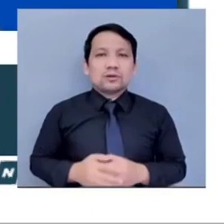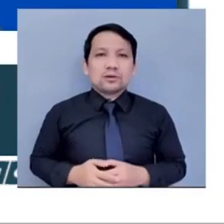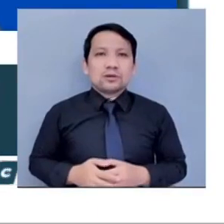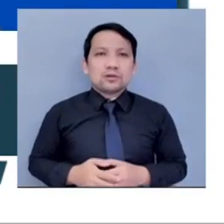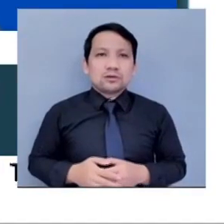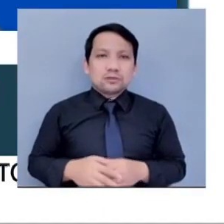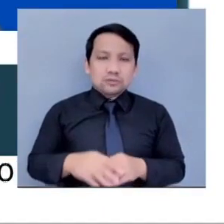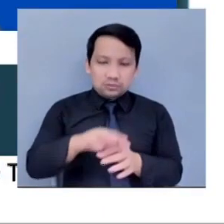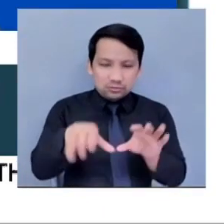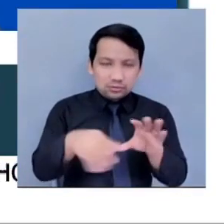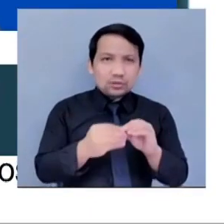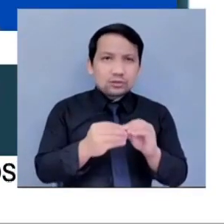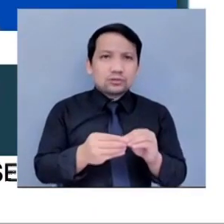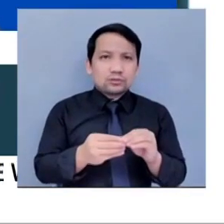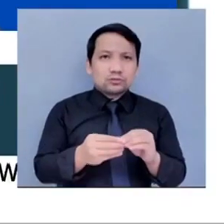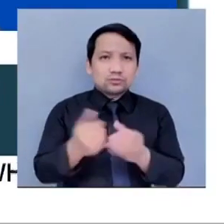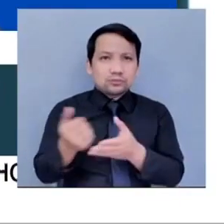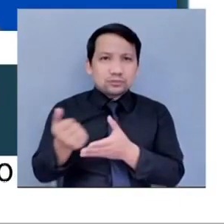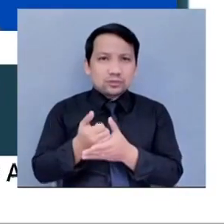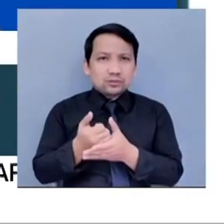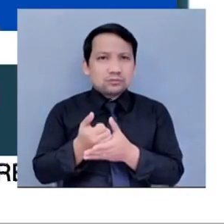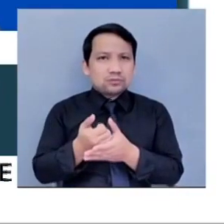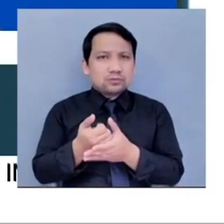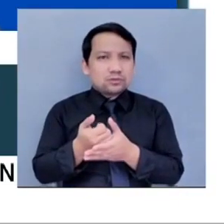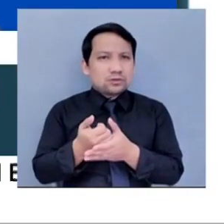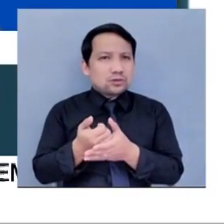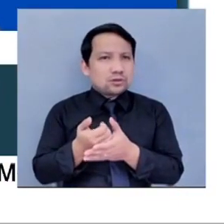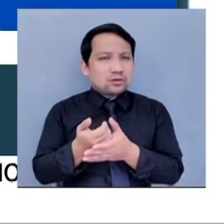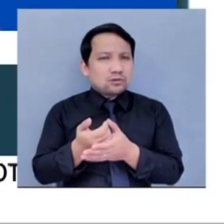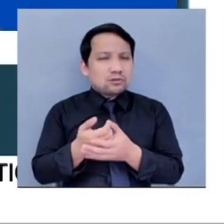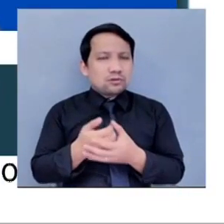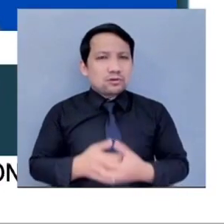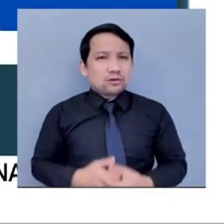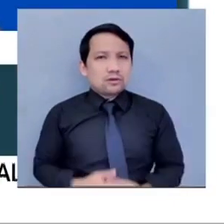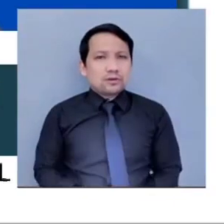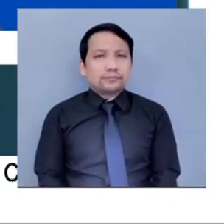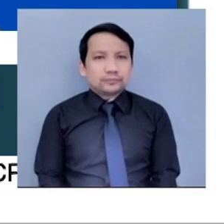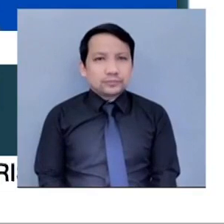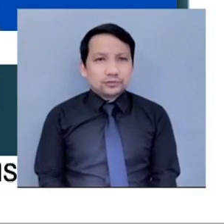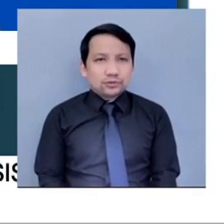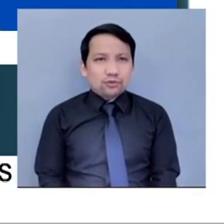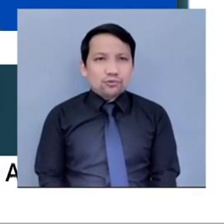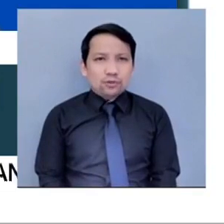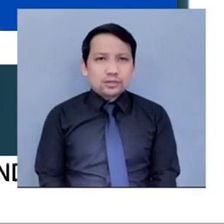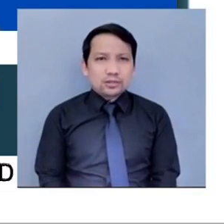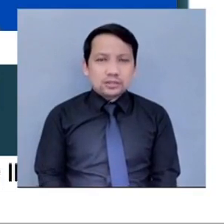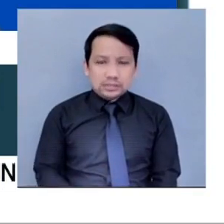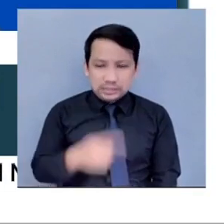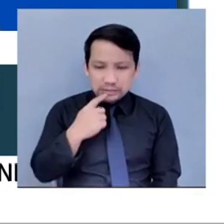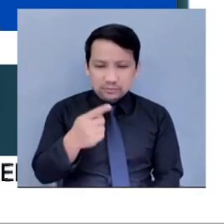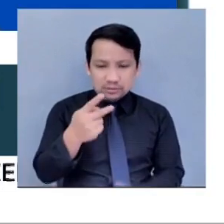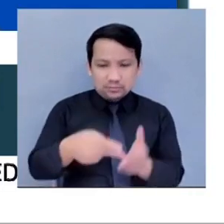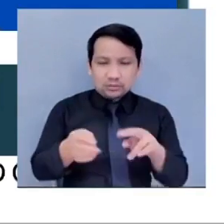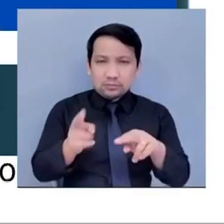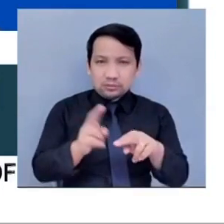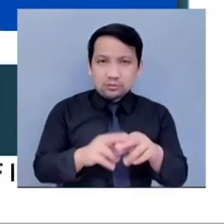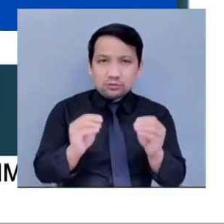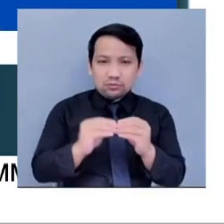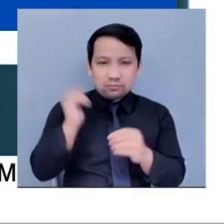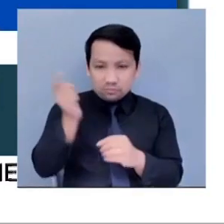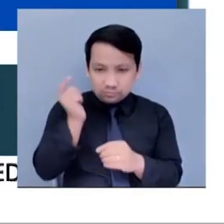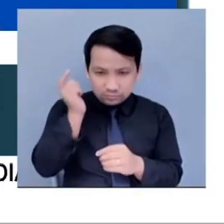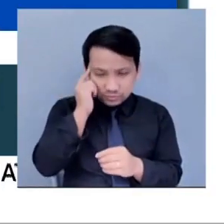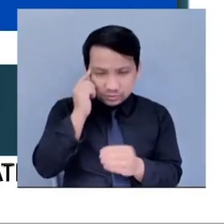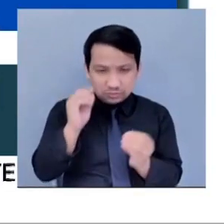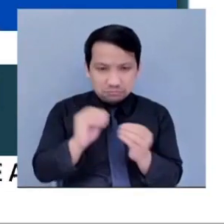boost consumption, and of course there would, but of course it would come at, well, with some price. Like of course the government, that